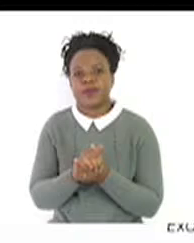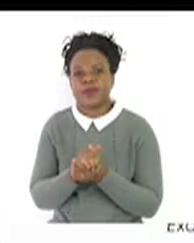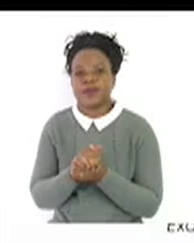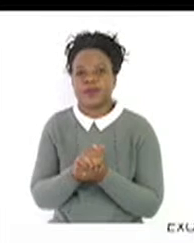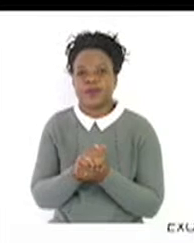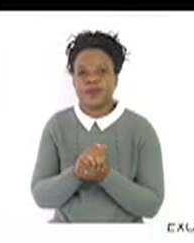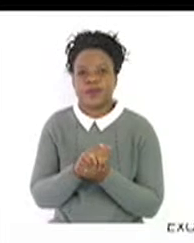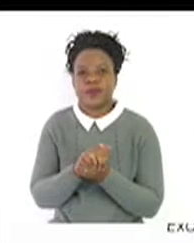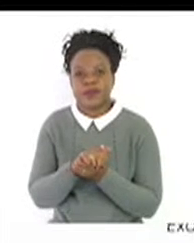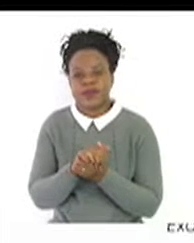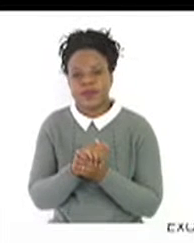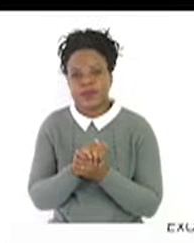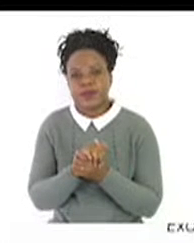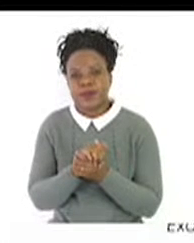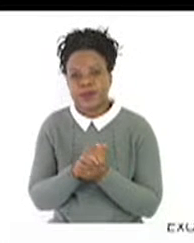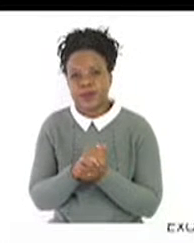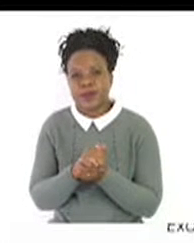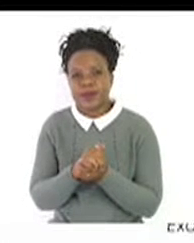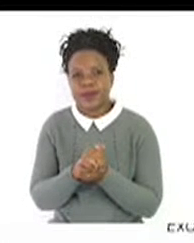S as the plural.